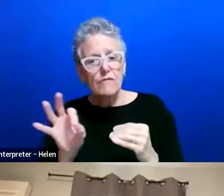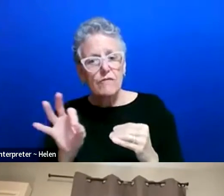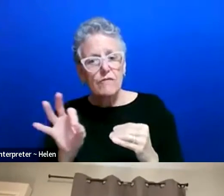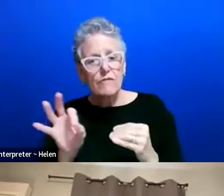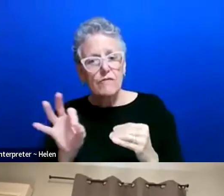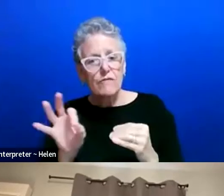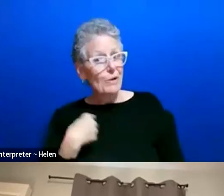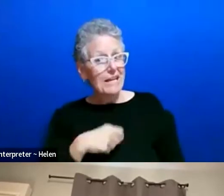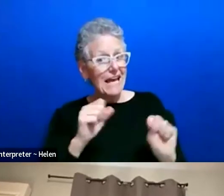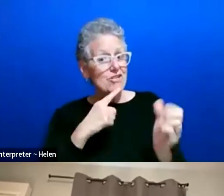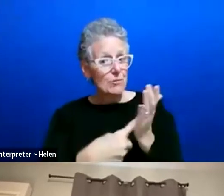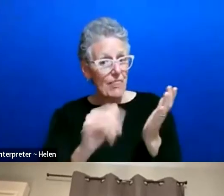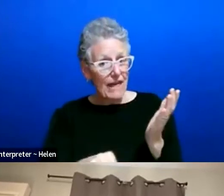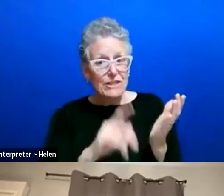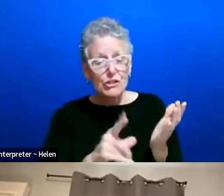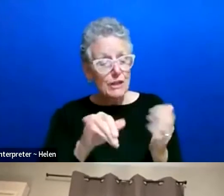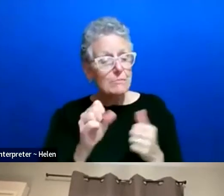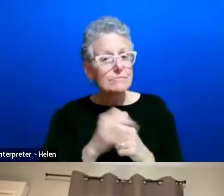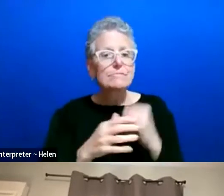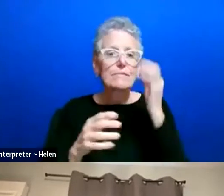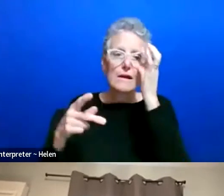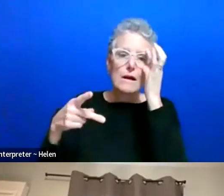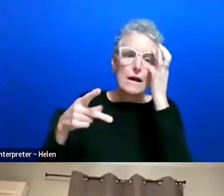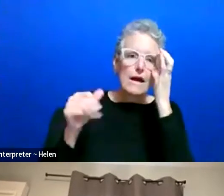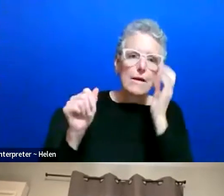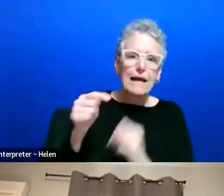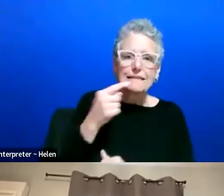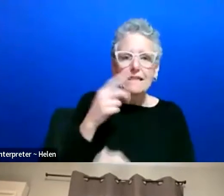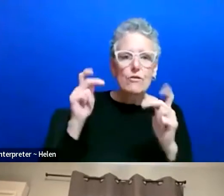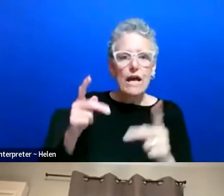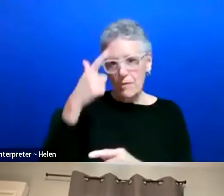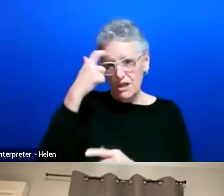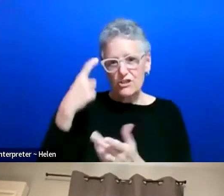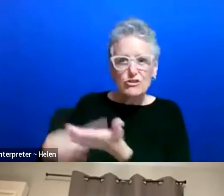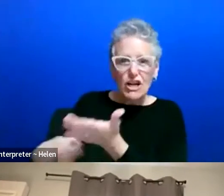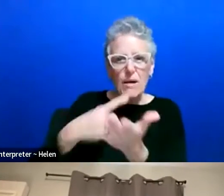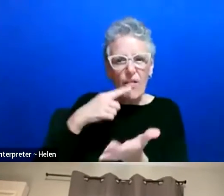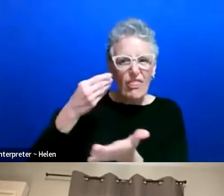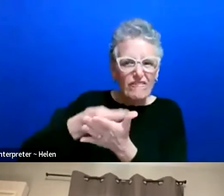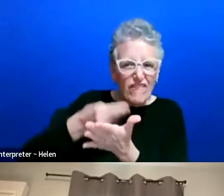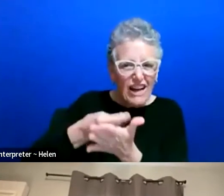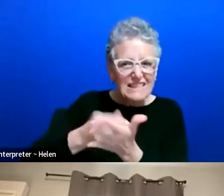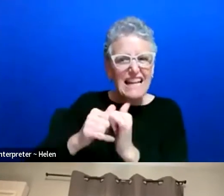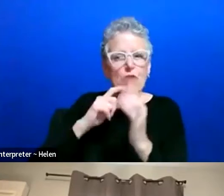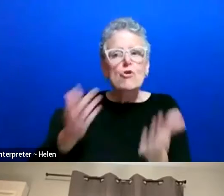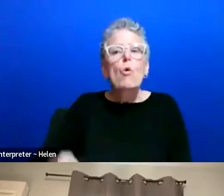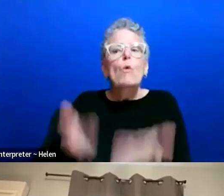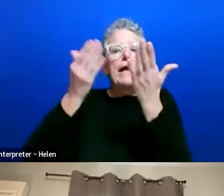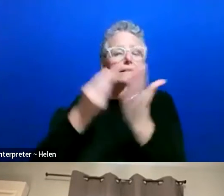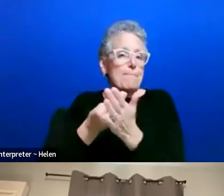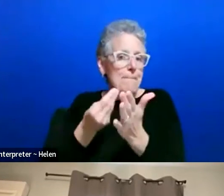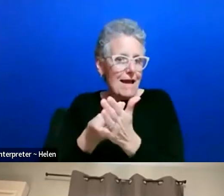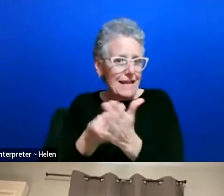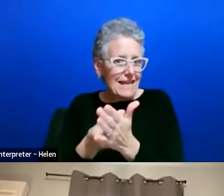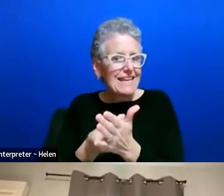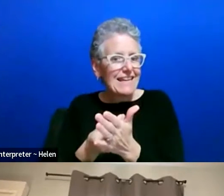think, yeah, sure. Oh, okay. Just because you're talking about all the funds and how to raise money and everything. So I